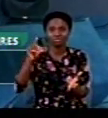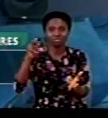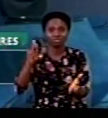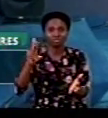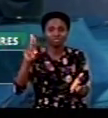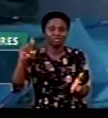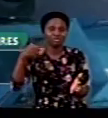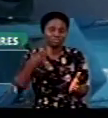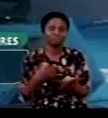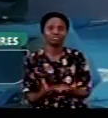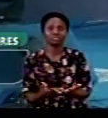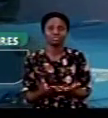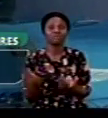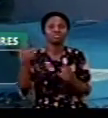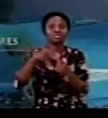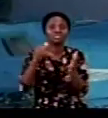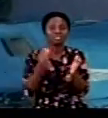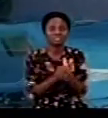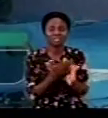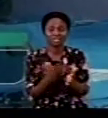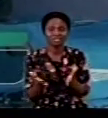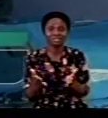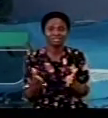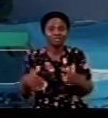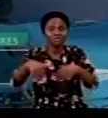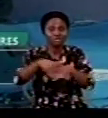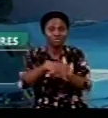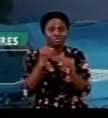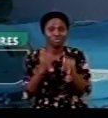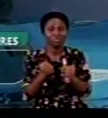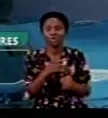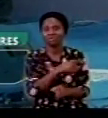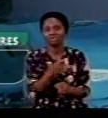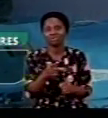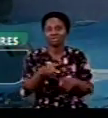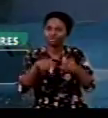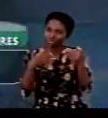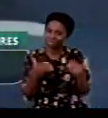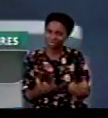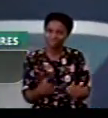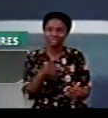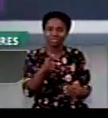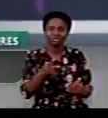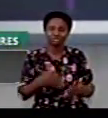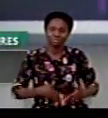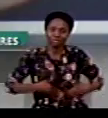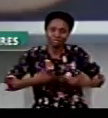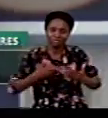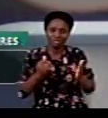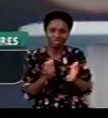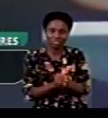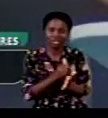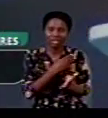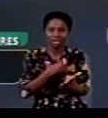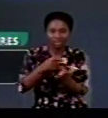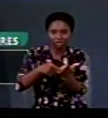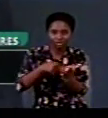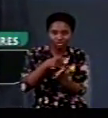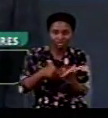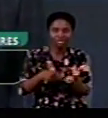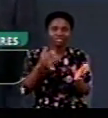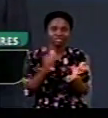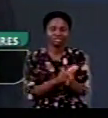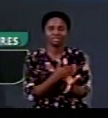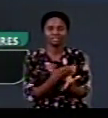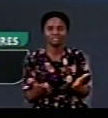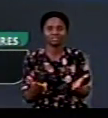then bitter sweetness. That thing appears sweet, but you know it's bitter. It has a bitter end. It